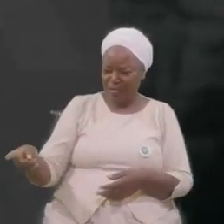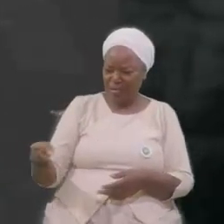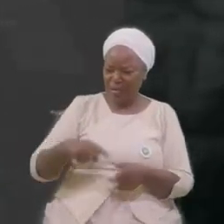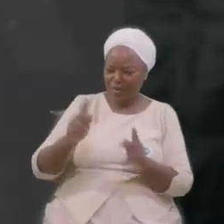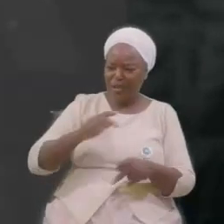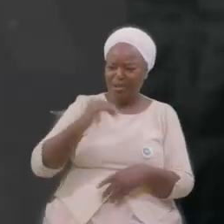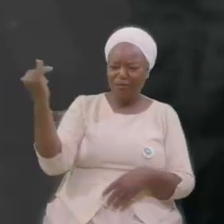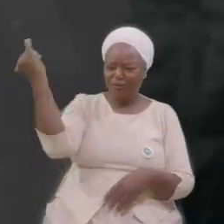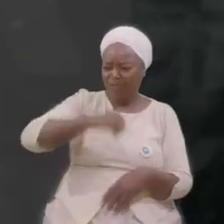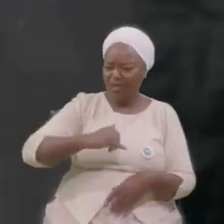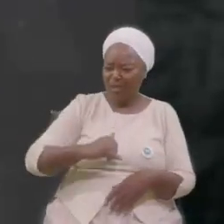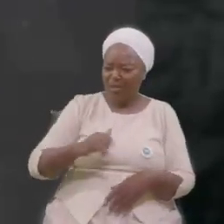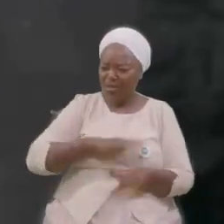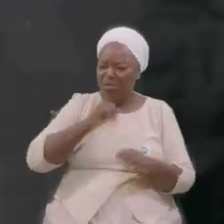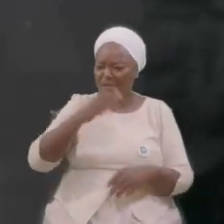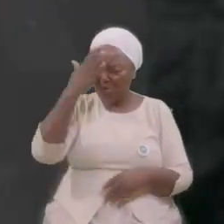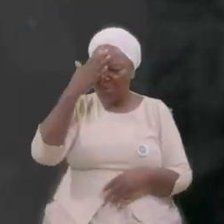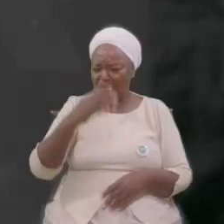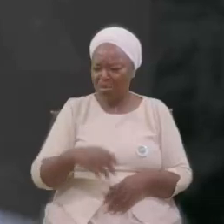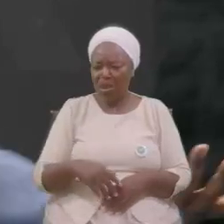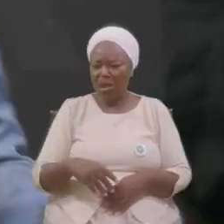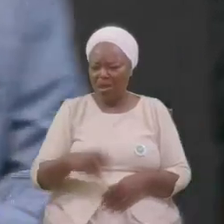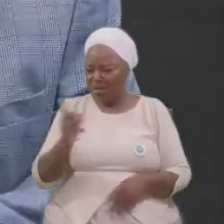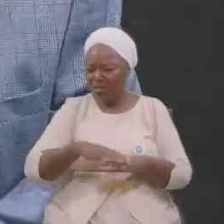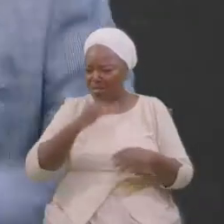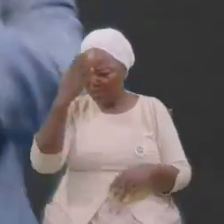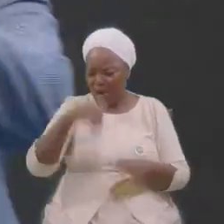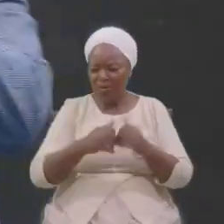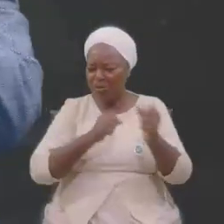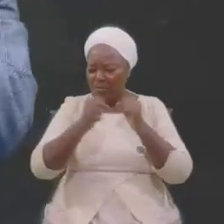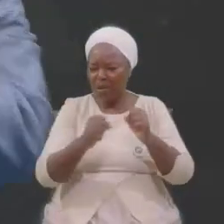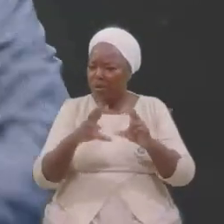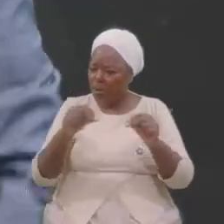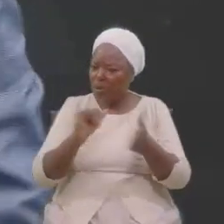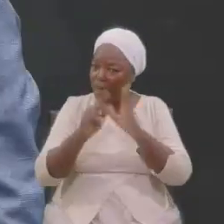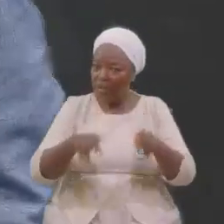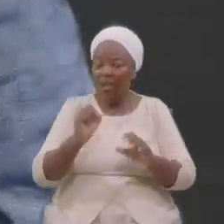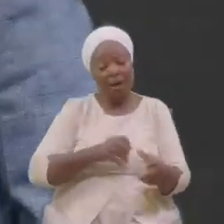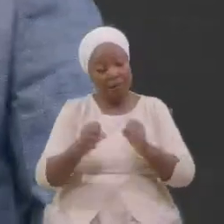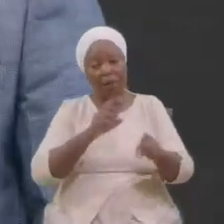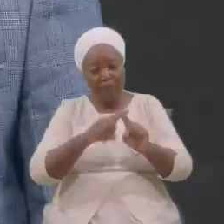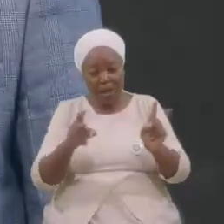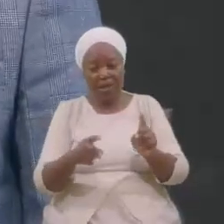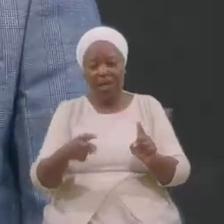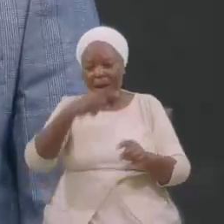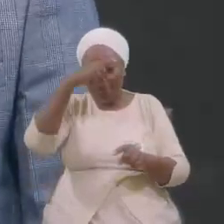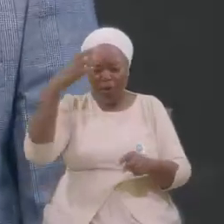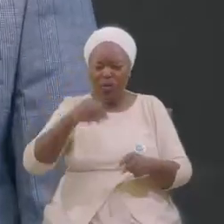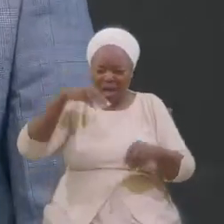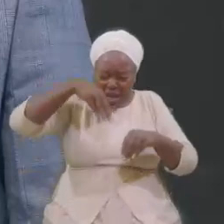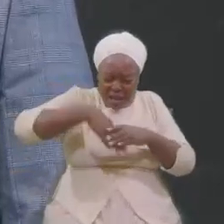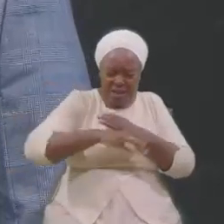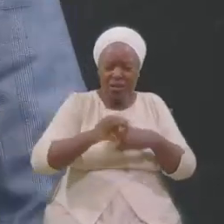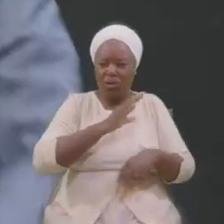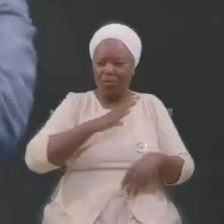to fight back anymore. No, he knows how to fight back. Anybody can fight. But the entrance of Christ in